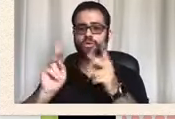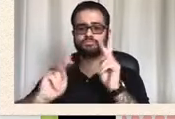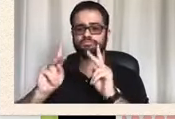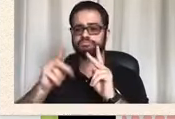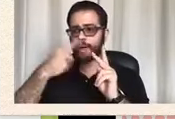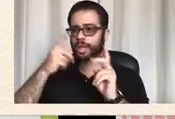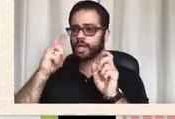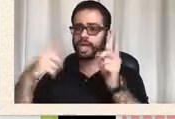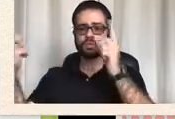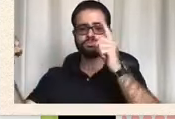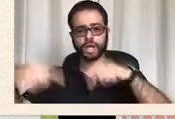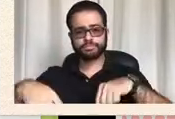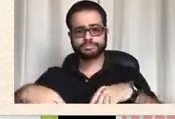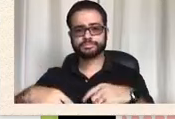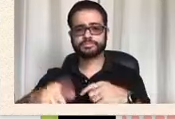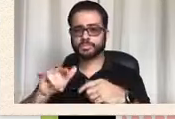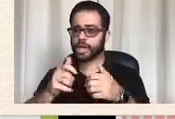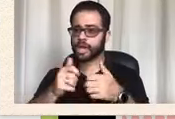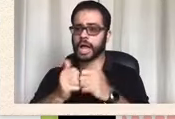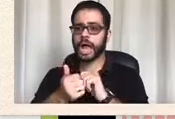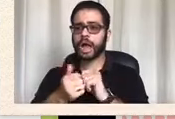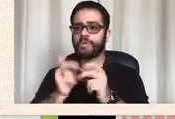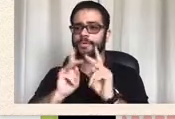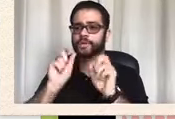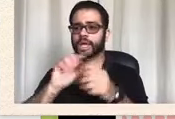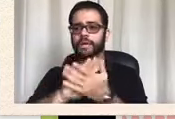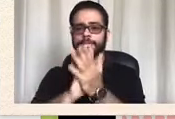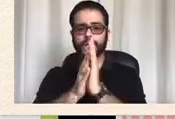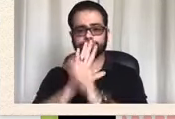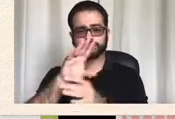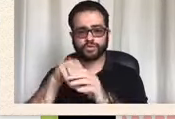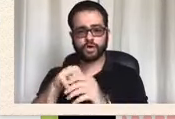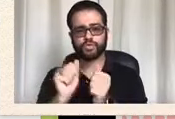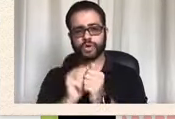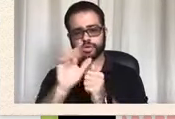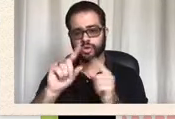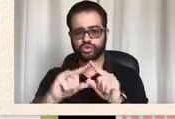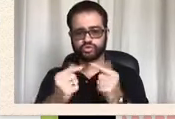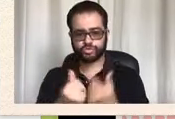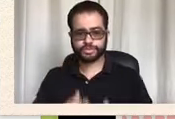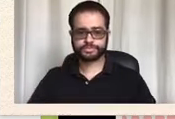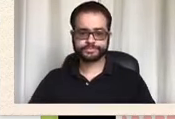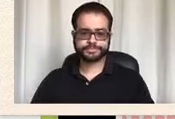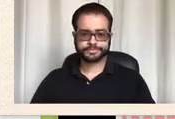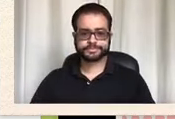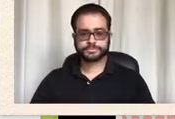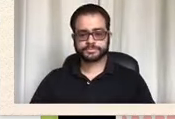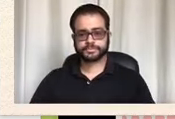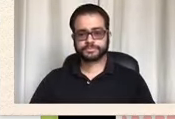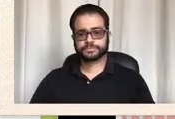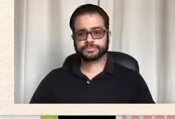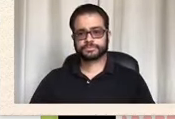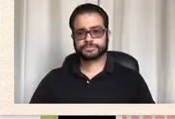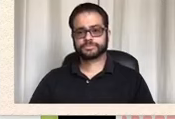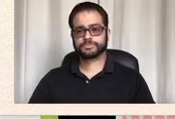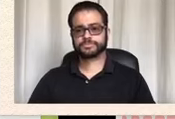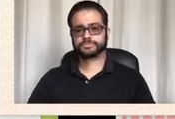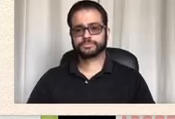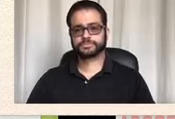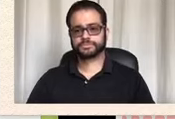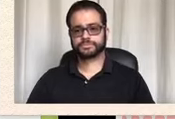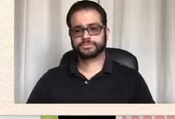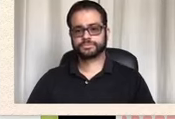get people involved in your group and get involved in the community and get involved